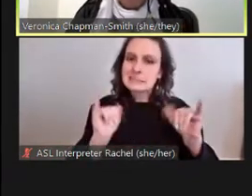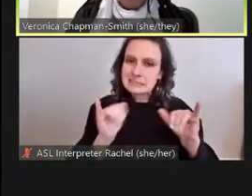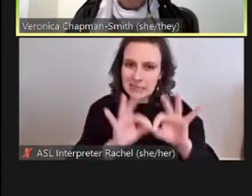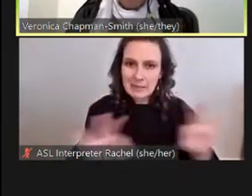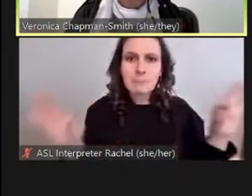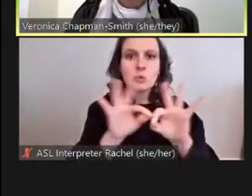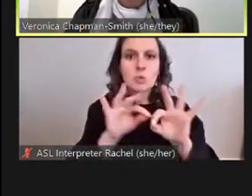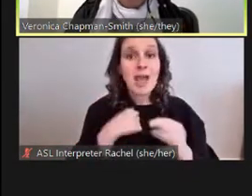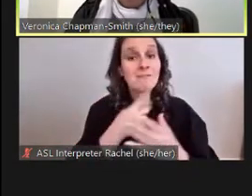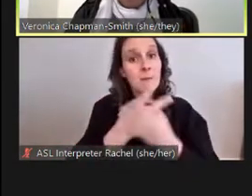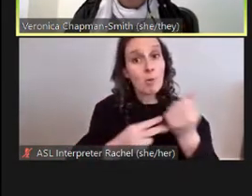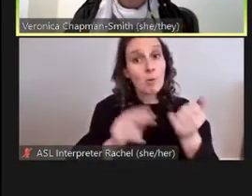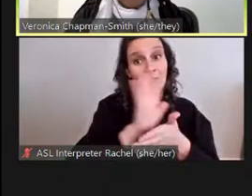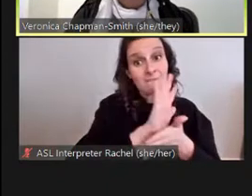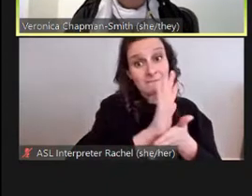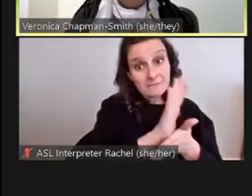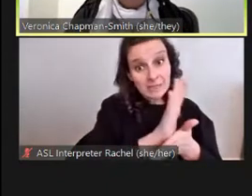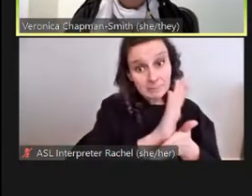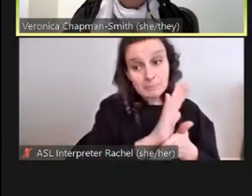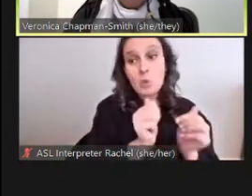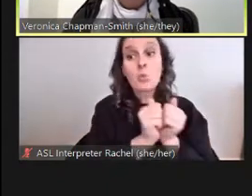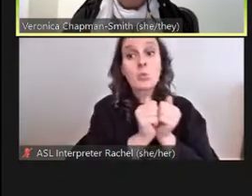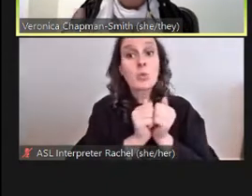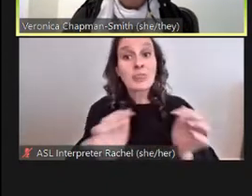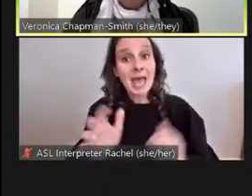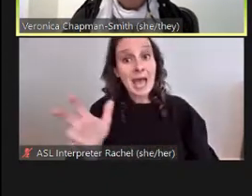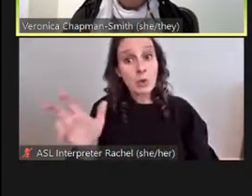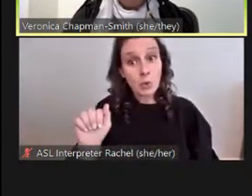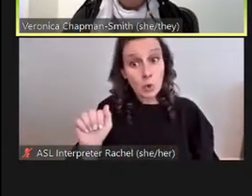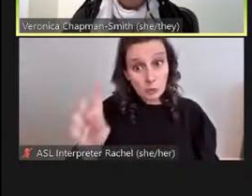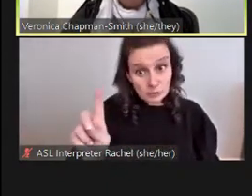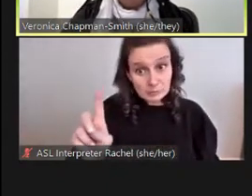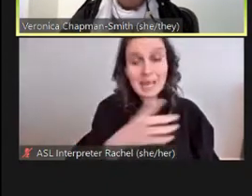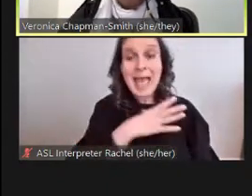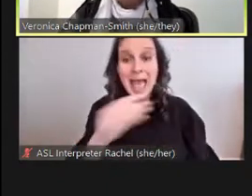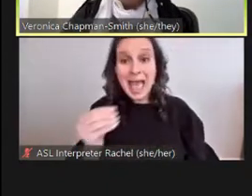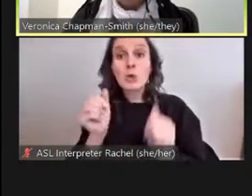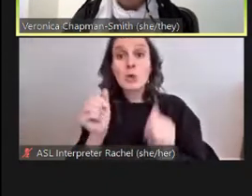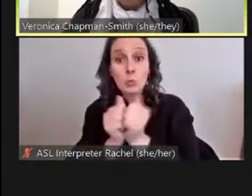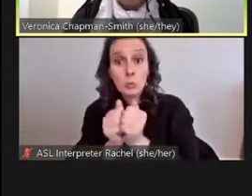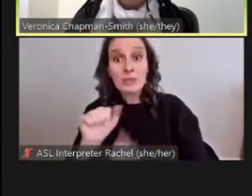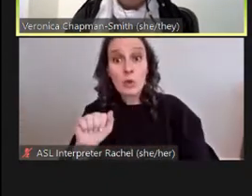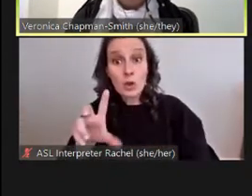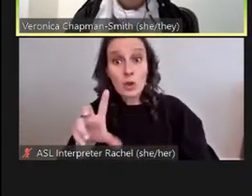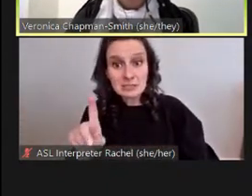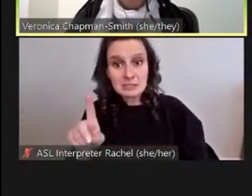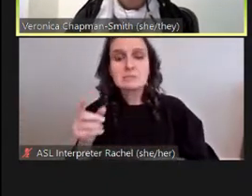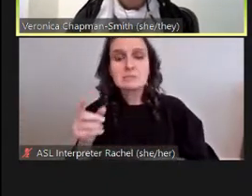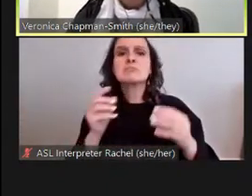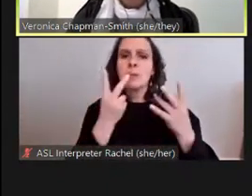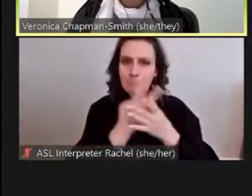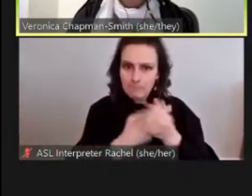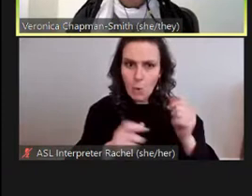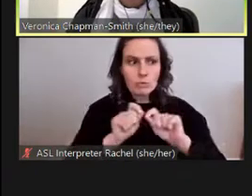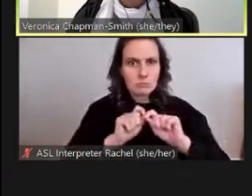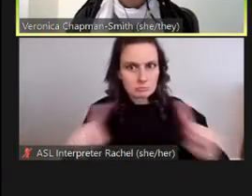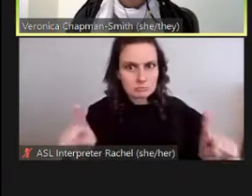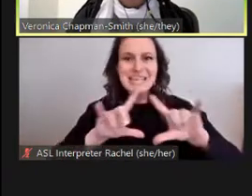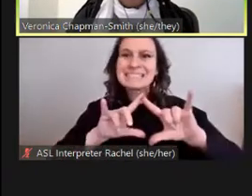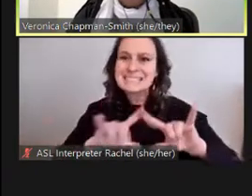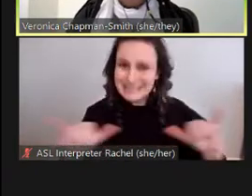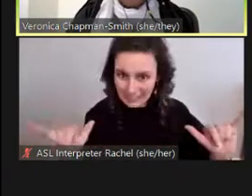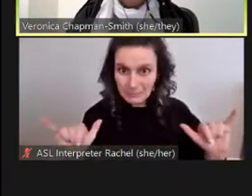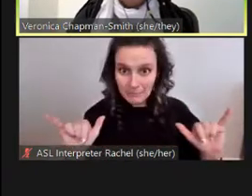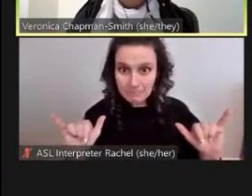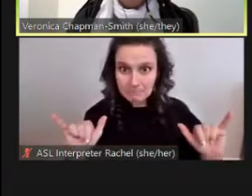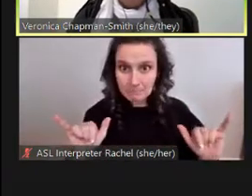the film without audio descriptions and the film with audio descriptions to be released on the same day. And then